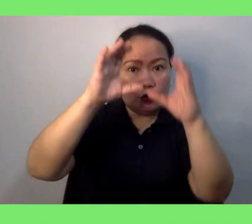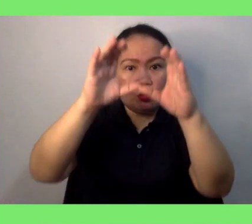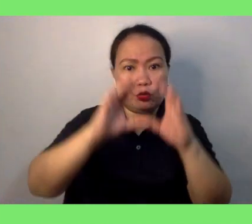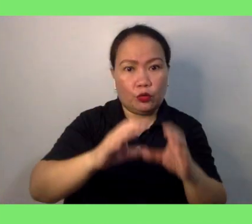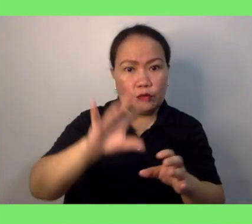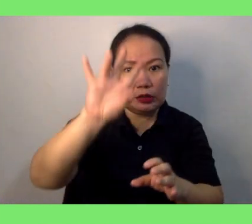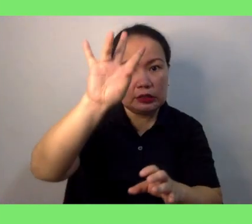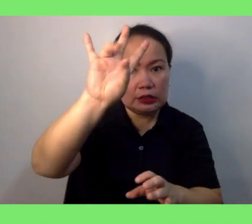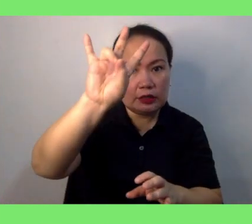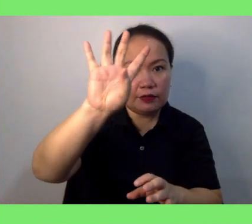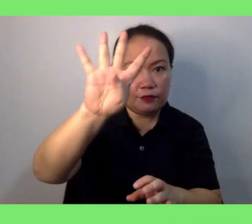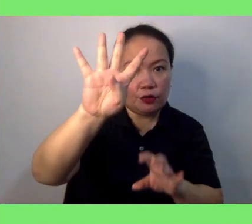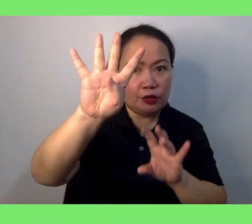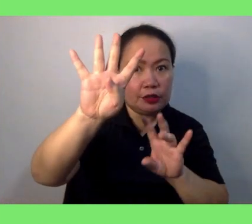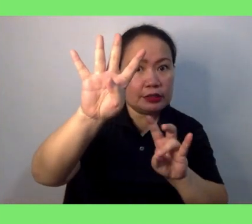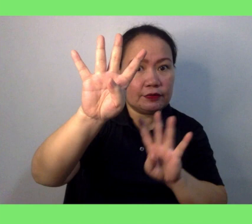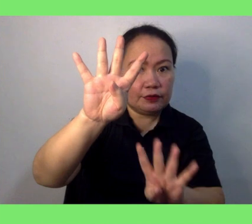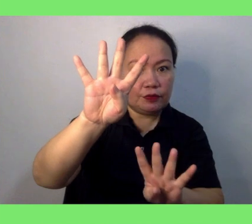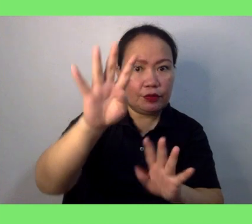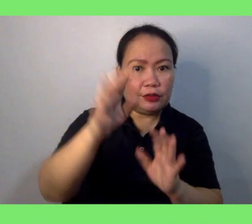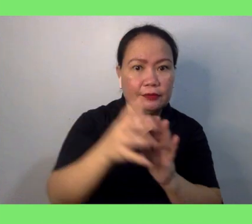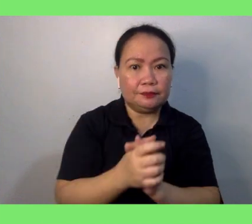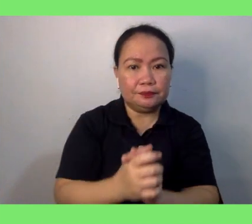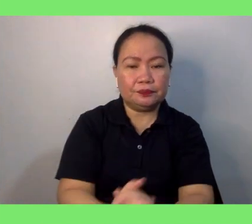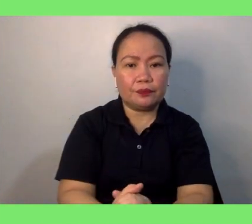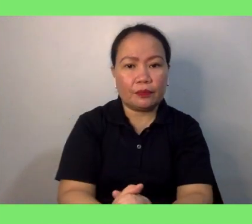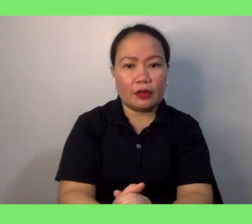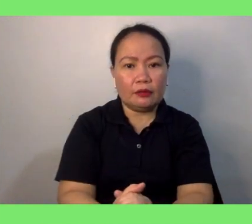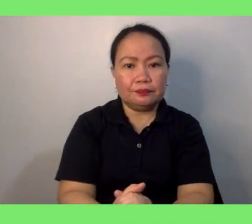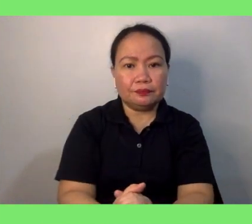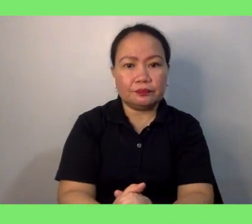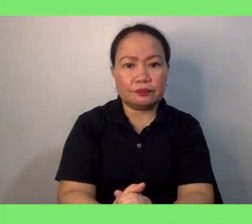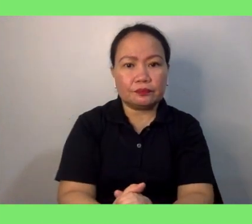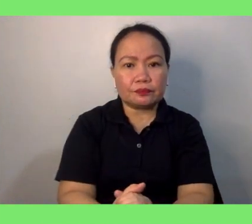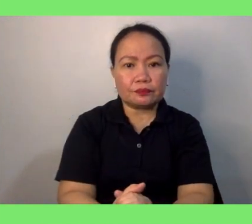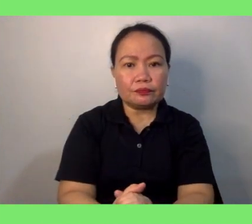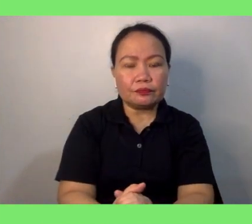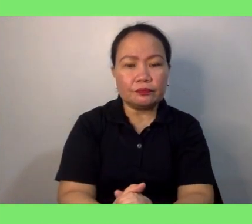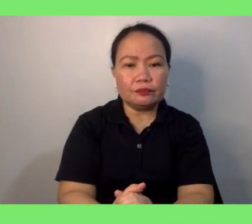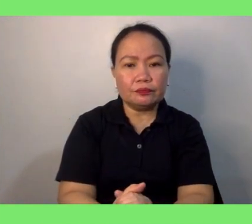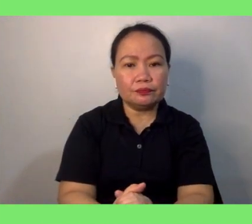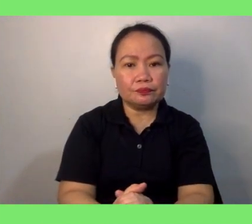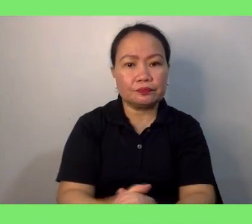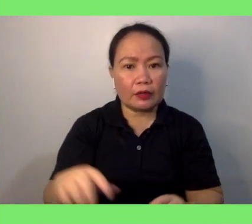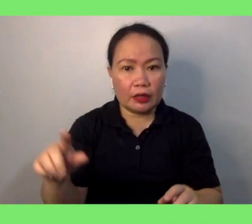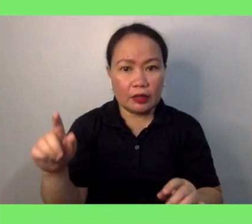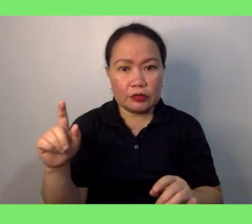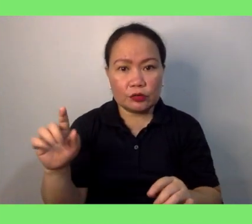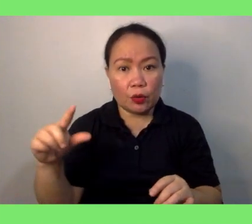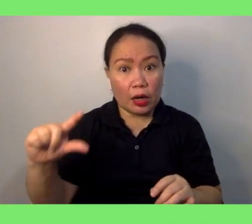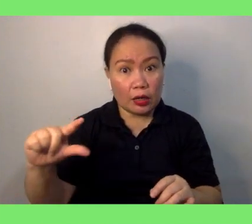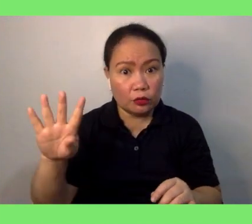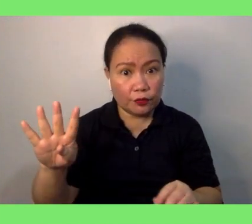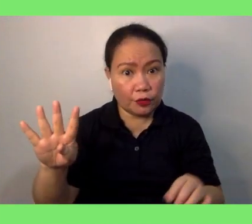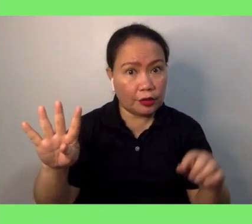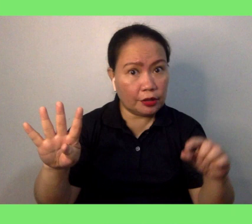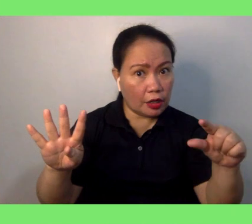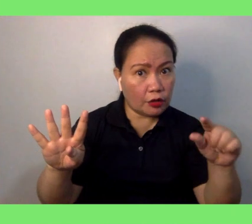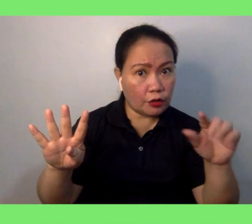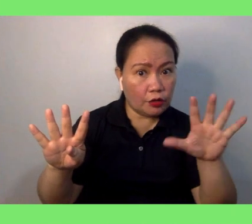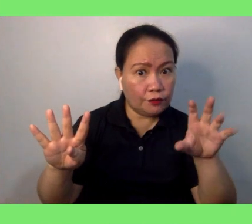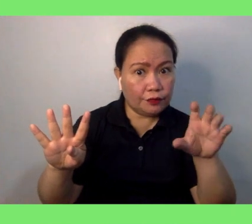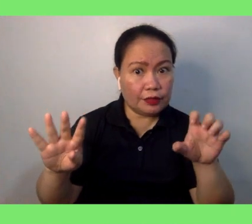D is your transversal. Okay, so correspond siya doon. So, this is also 106 degrees. So, apply mo na yung